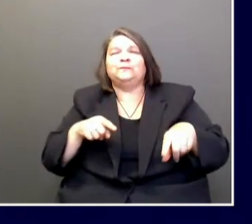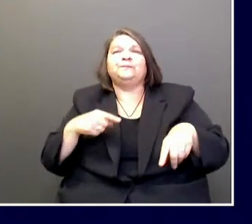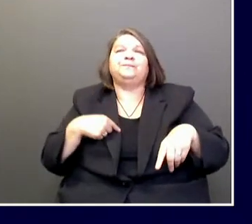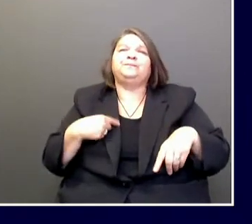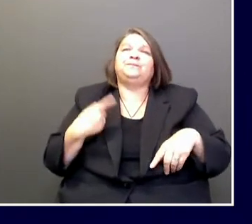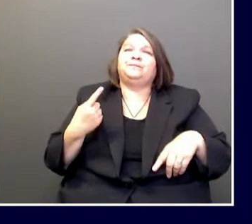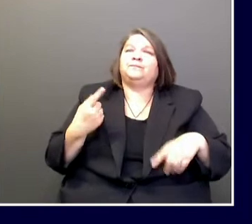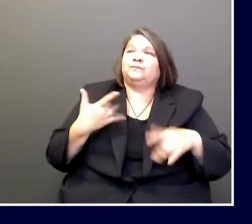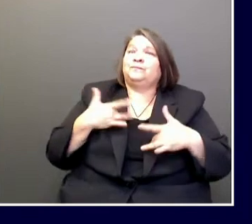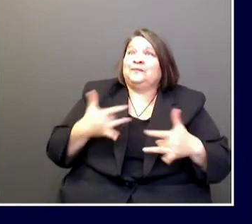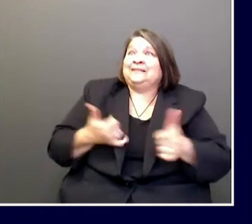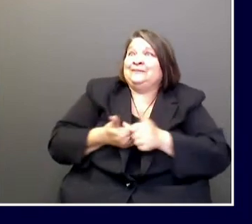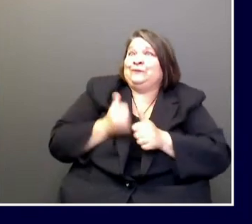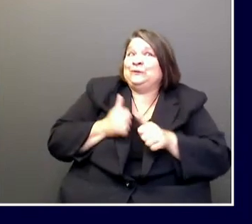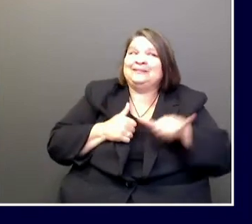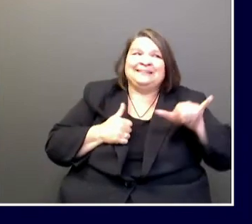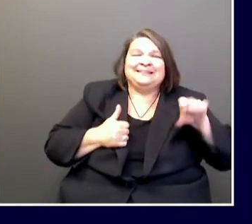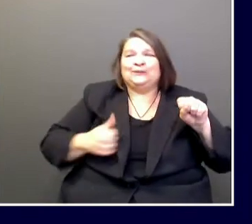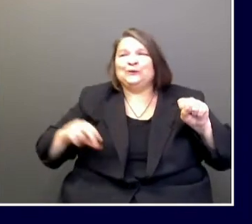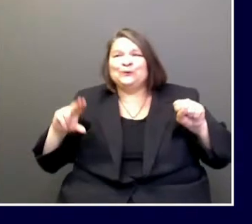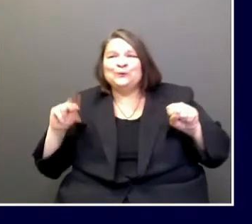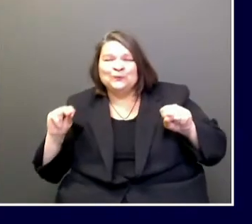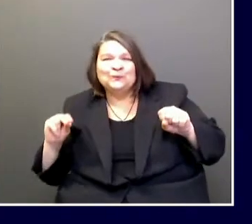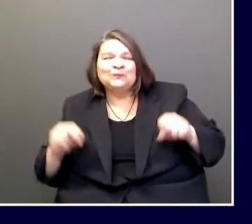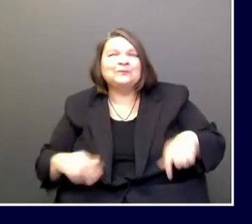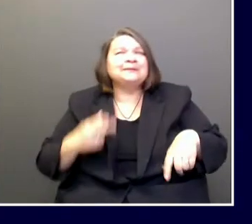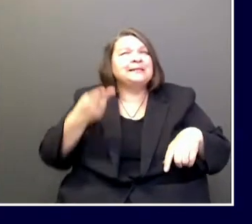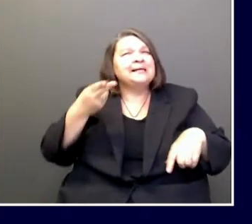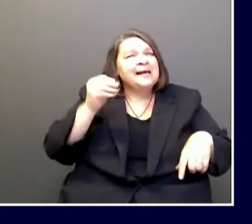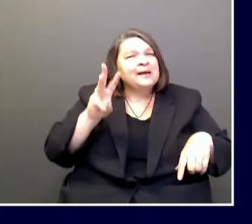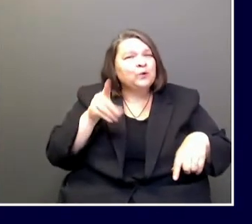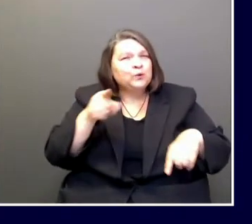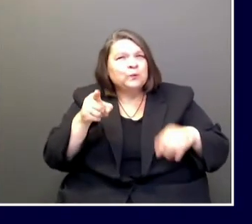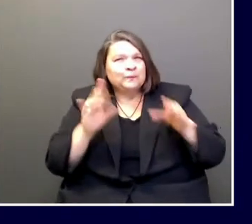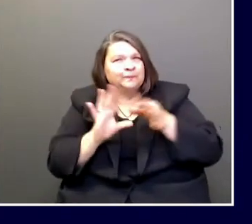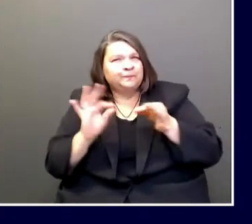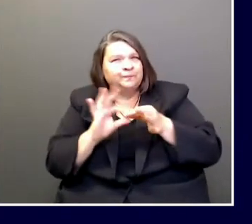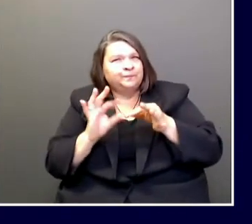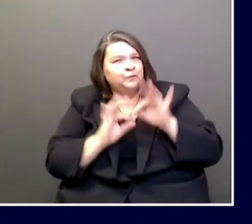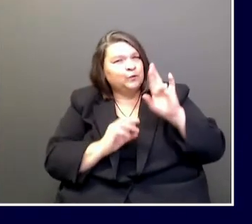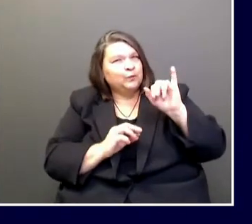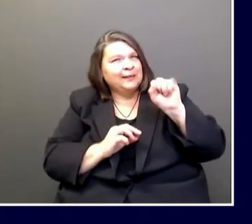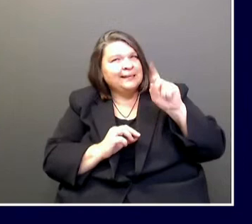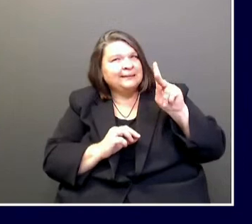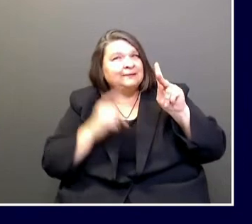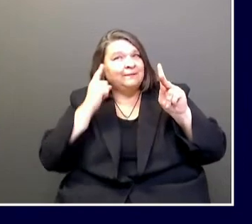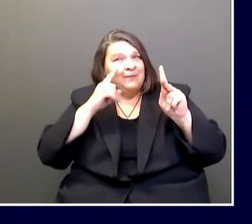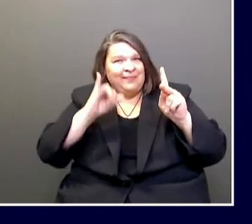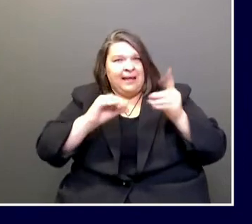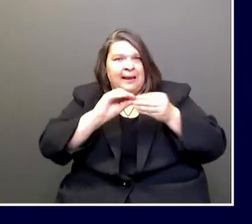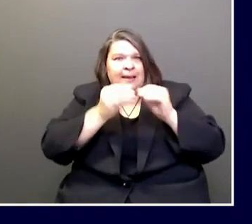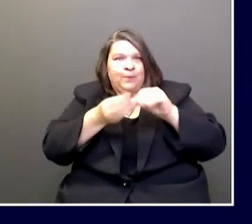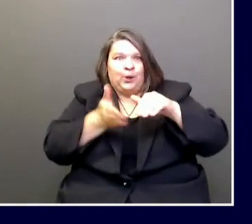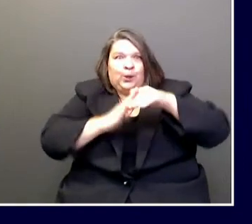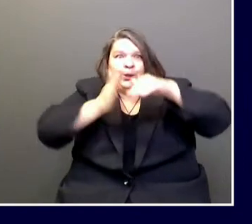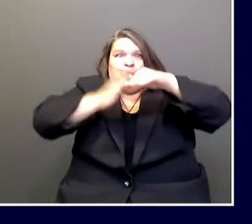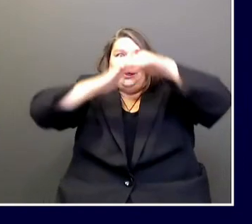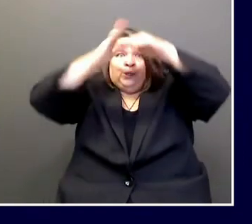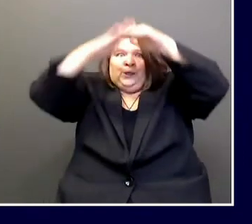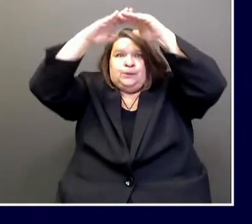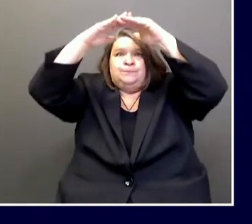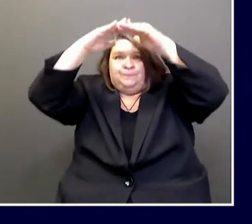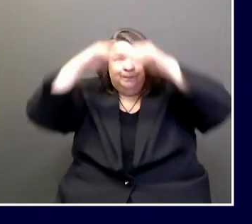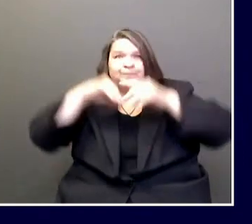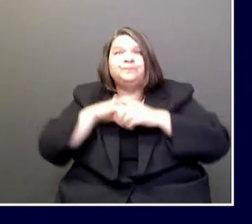I like the way you phrased it. The risk of exponential growth is lower now than it was before. You know, we're at a point now